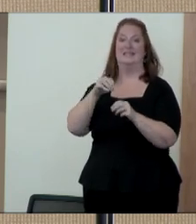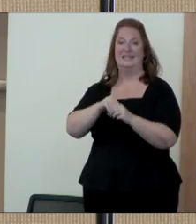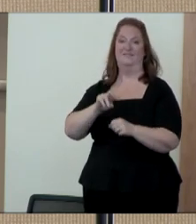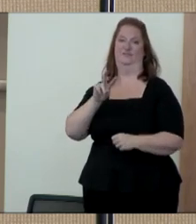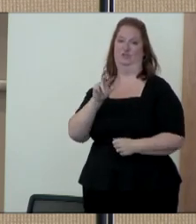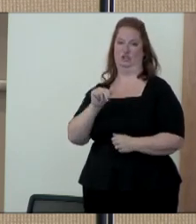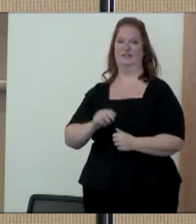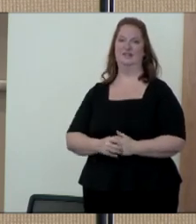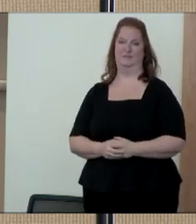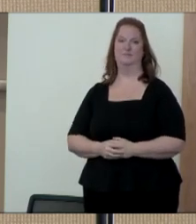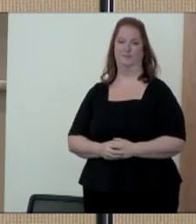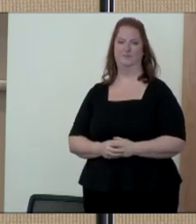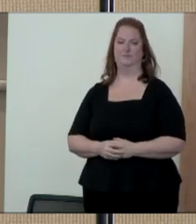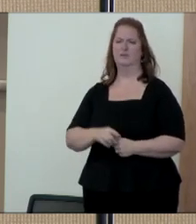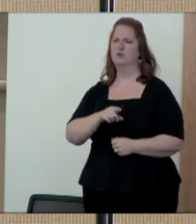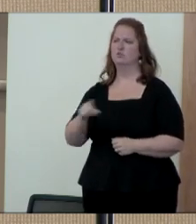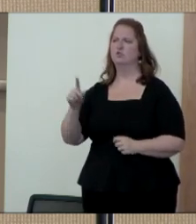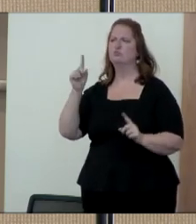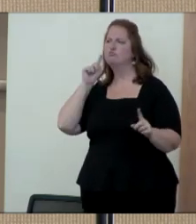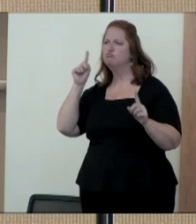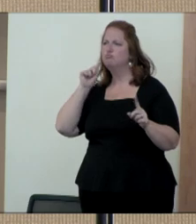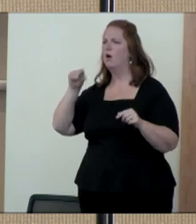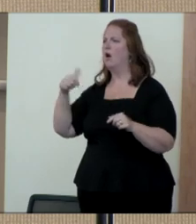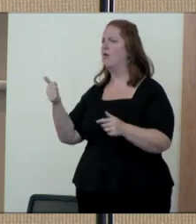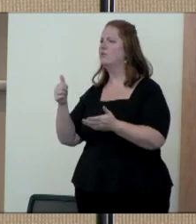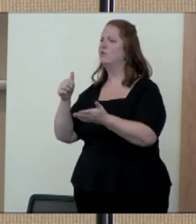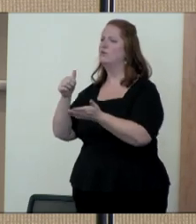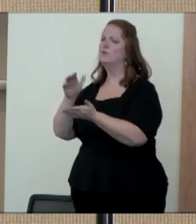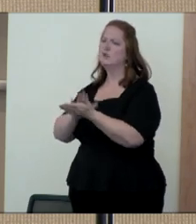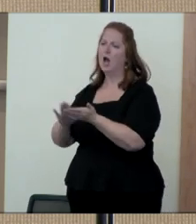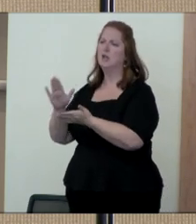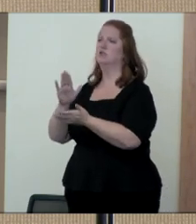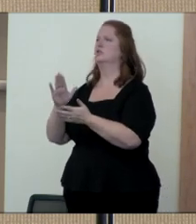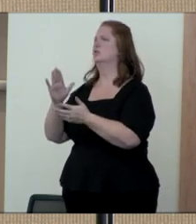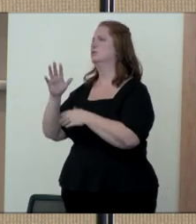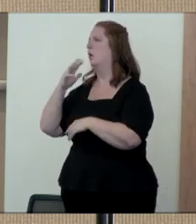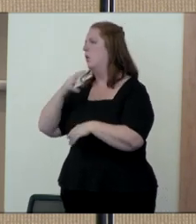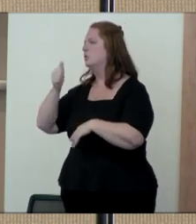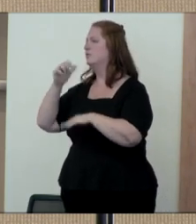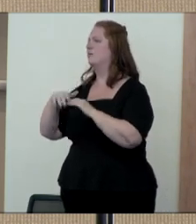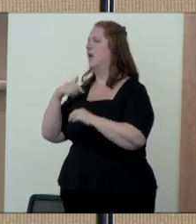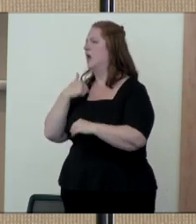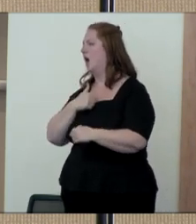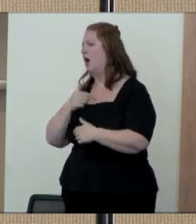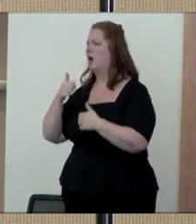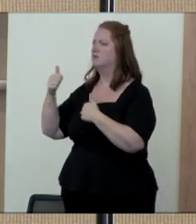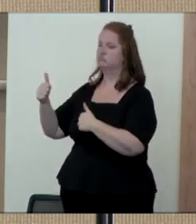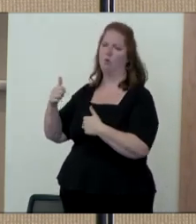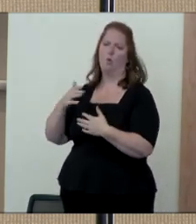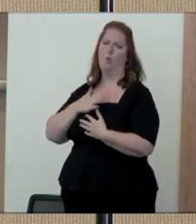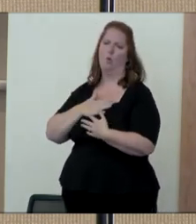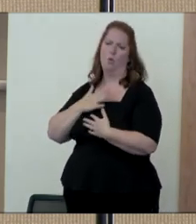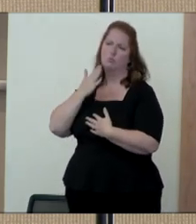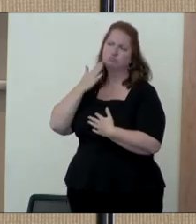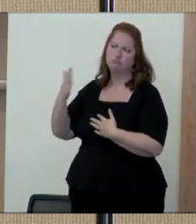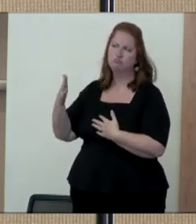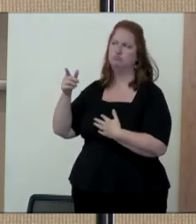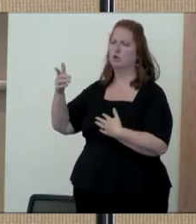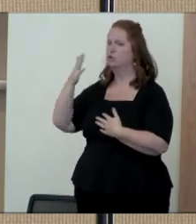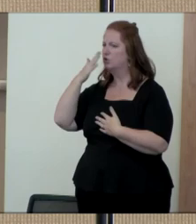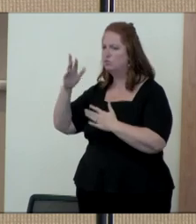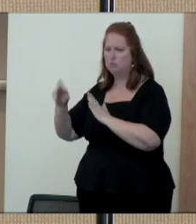hear lots about other institutions that are a lot older, and they're great. I appreciate them tremendously. They have a great